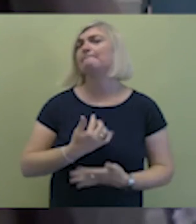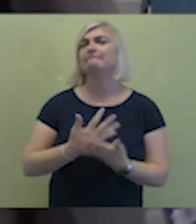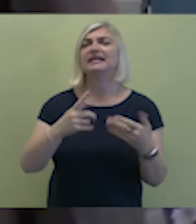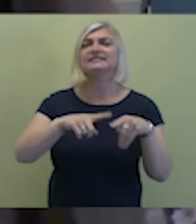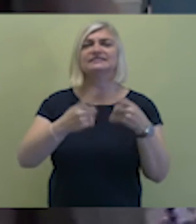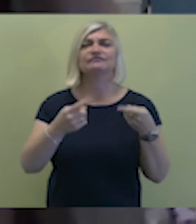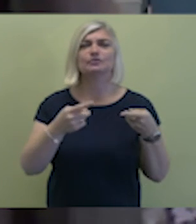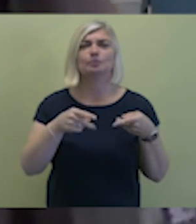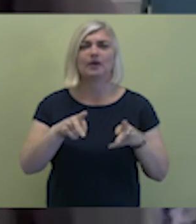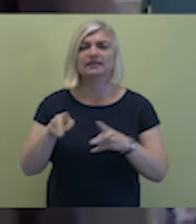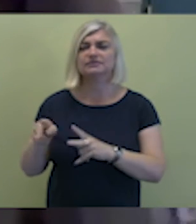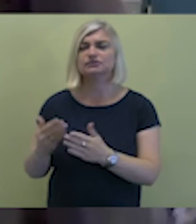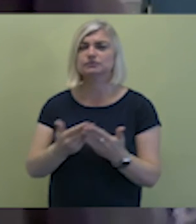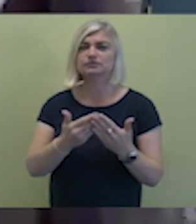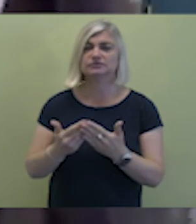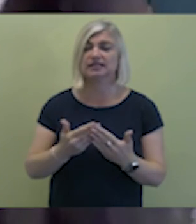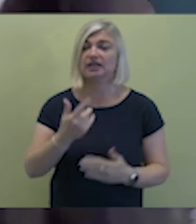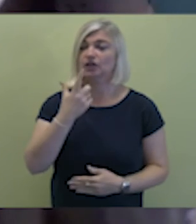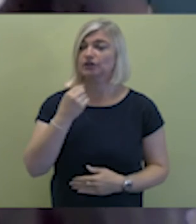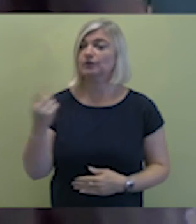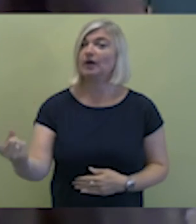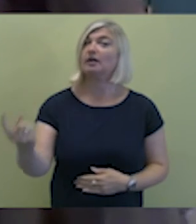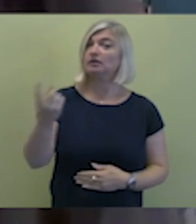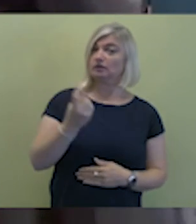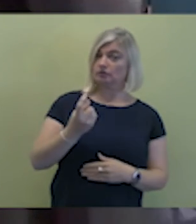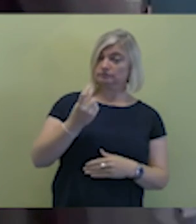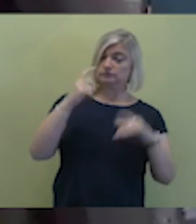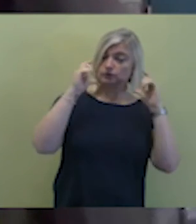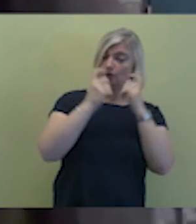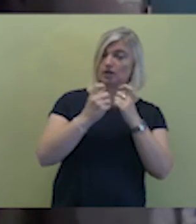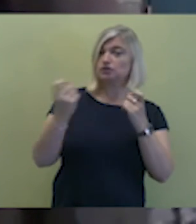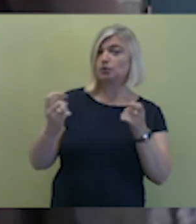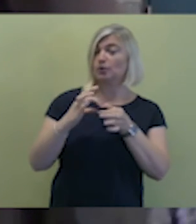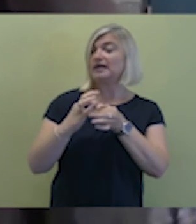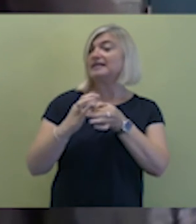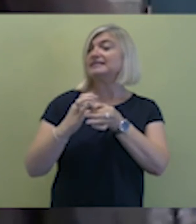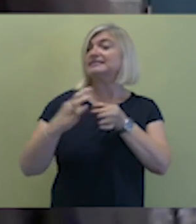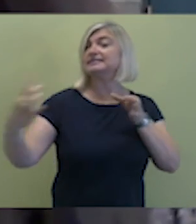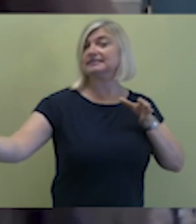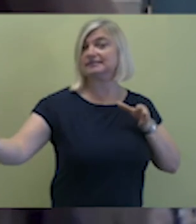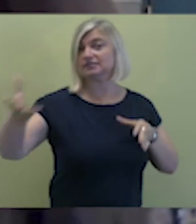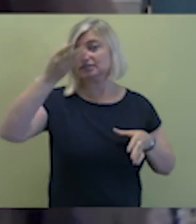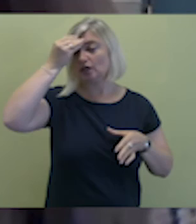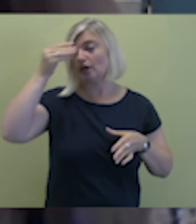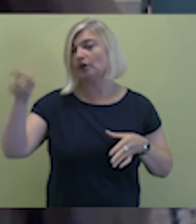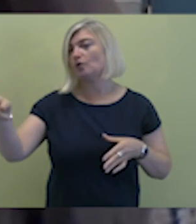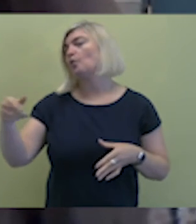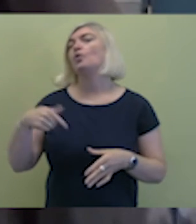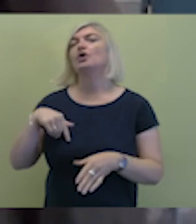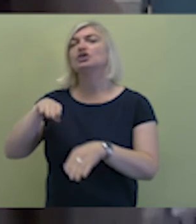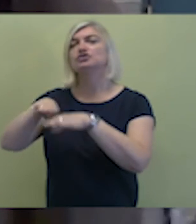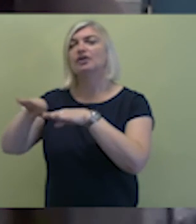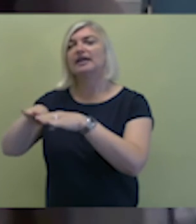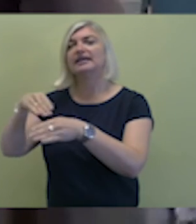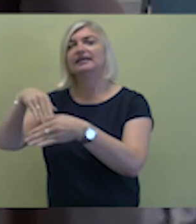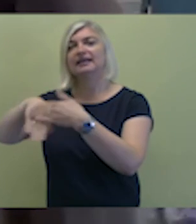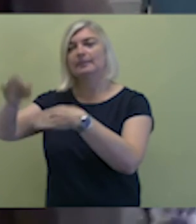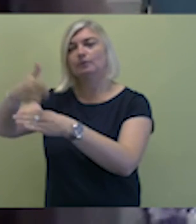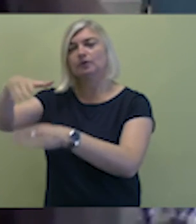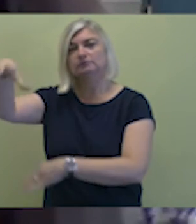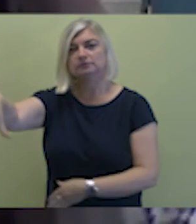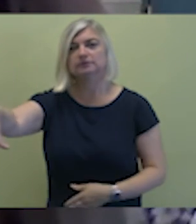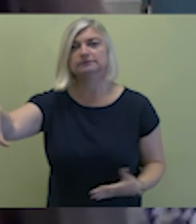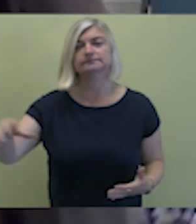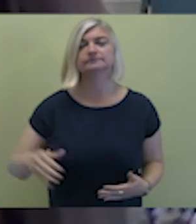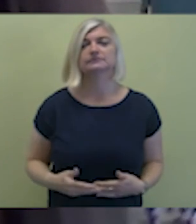ways to study, such as coming into college, you can do distance learning as well, or training in the workplace. As I said, this